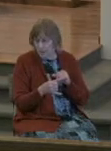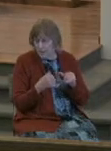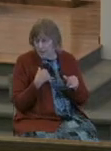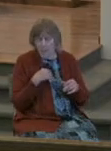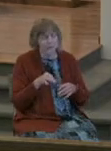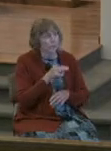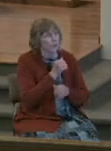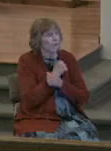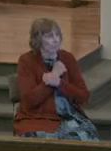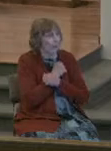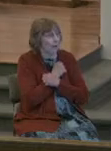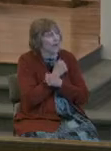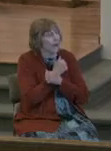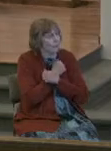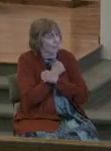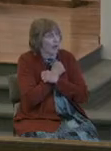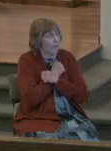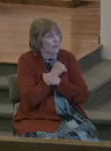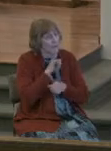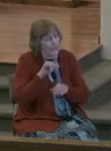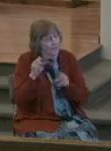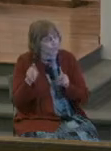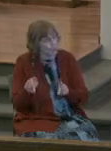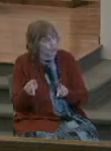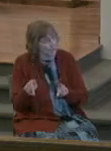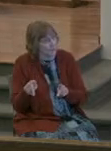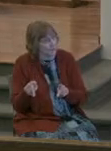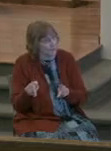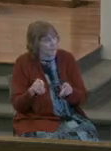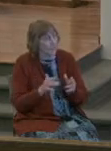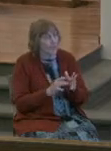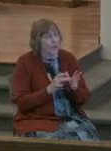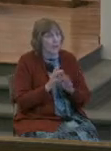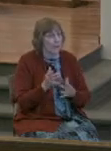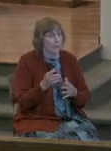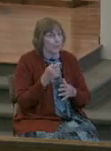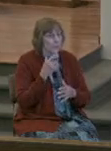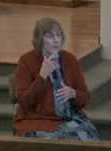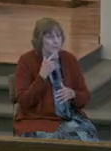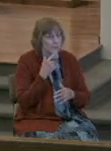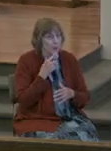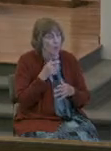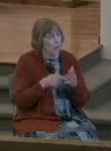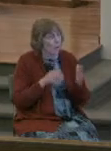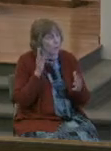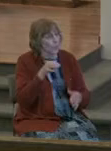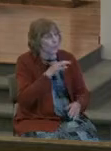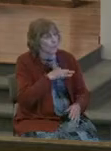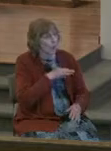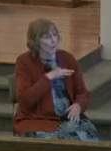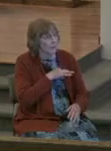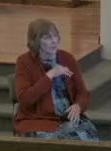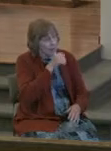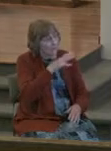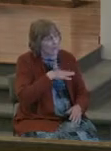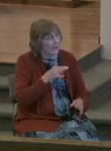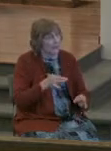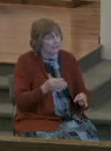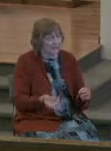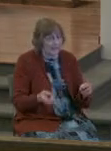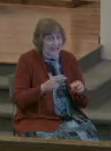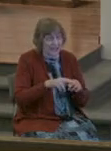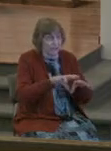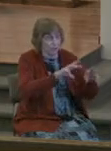love. Loving that other person. You know, the Bible says that, what shall it profit a man if he gains the whole